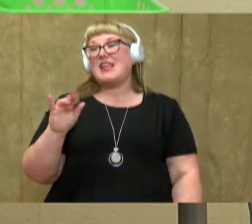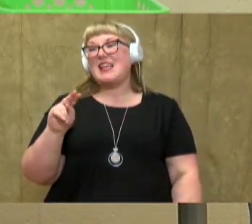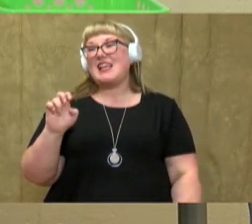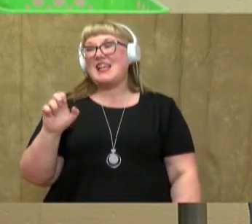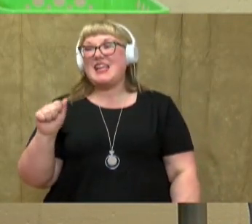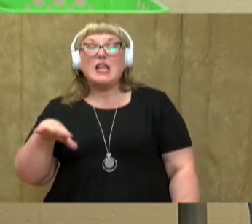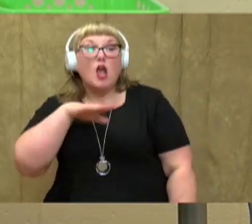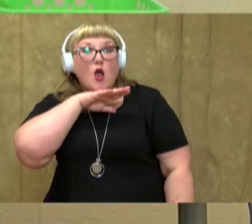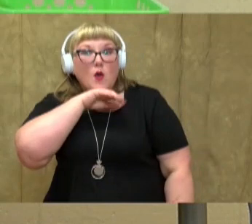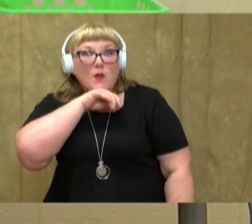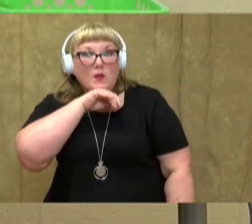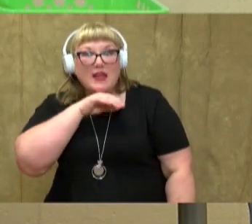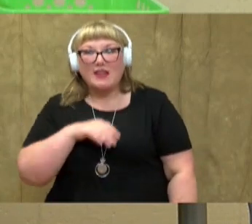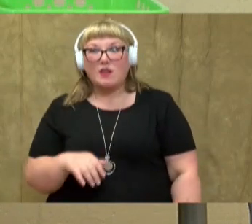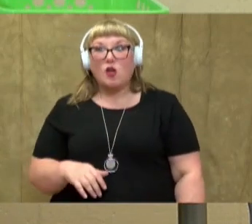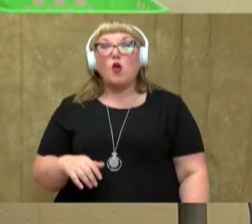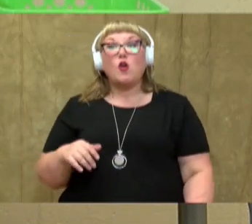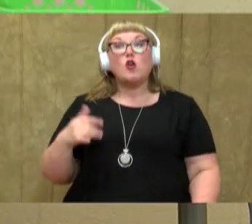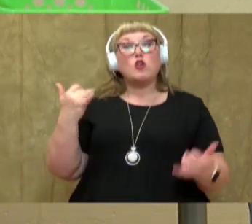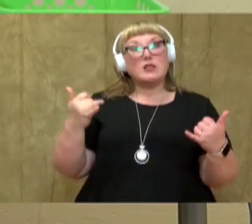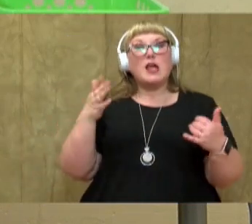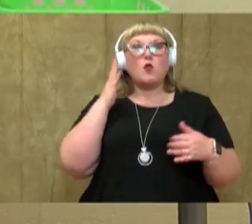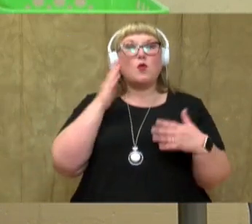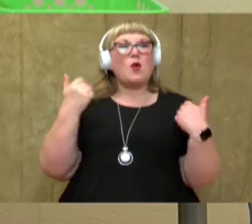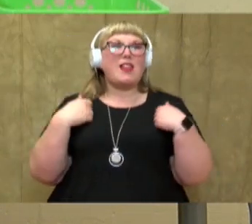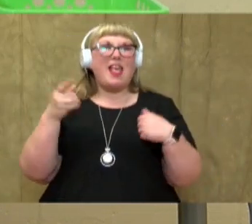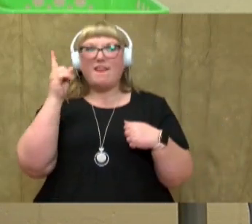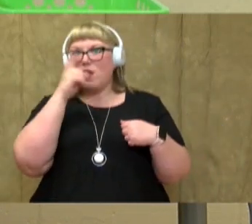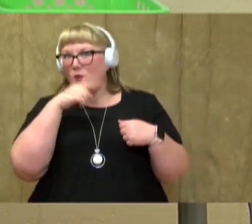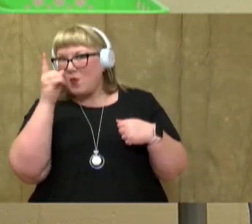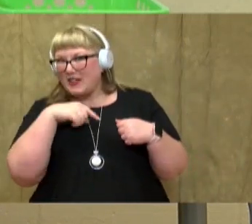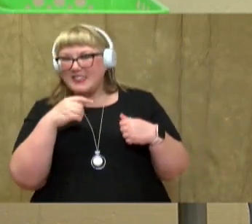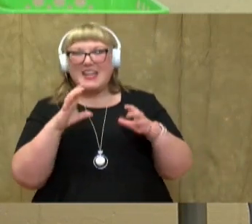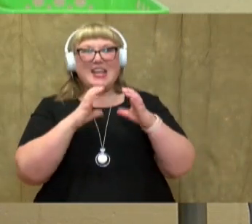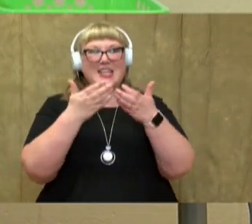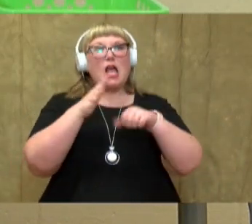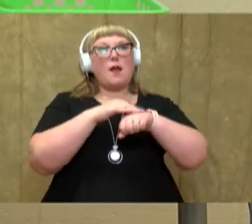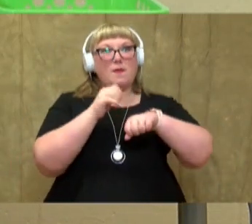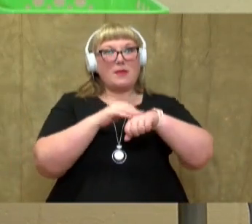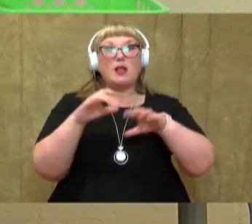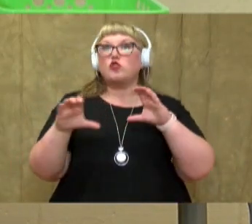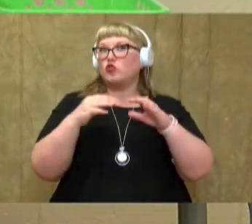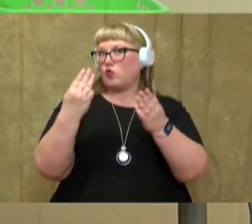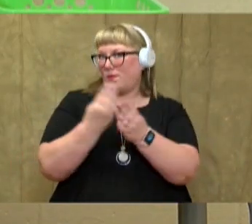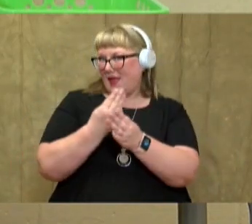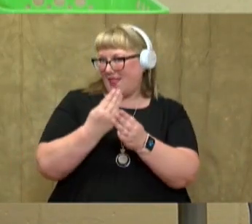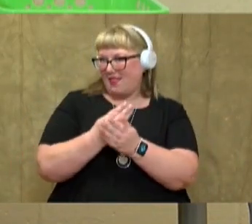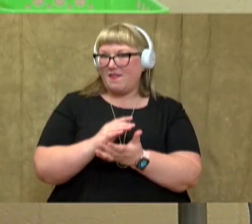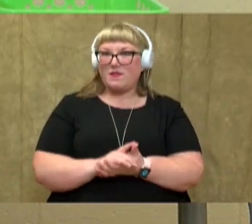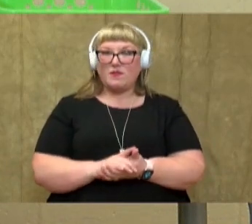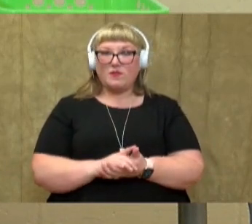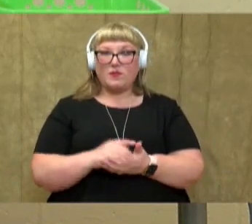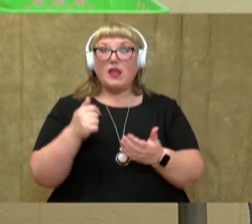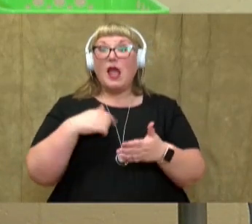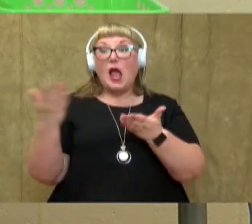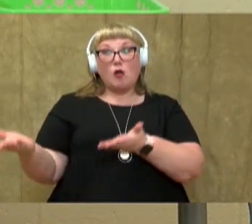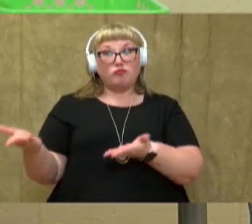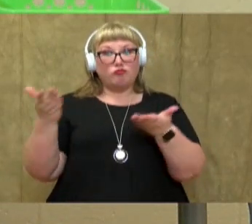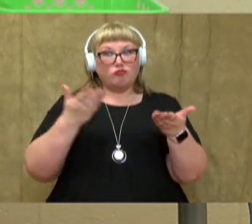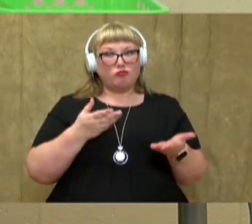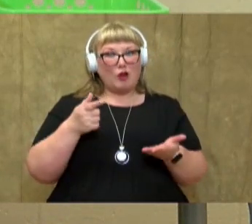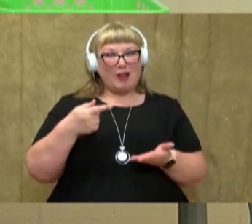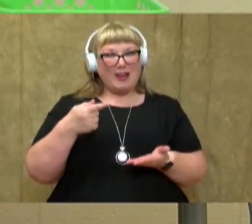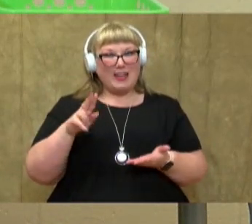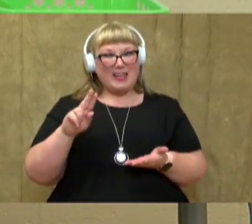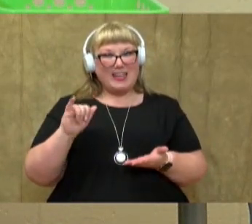So, today, we are going to have some class pets that we are going to use to do math. So I brought some guinea pigs